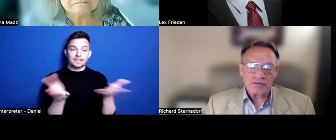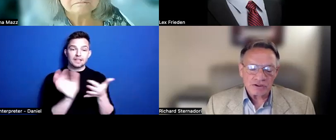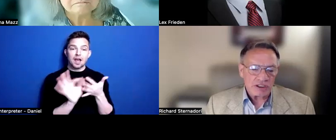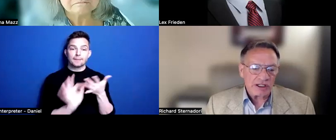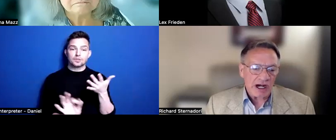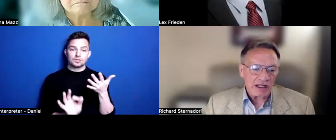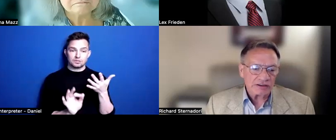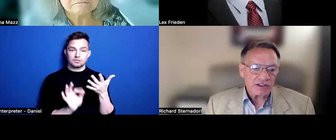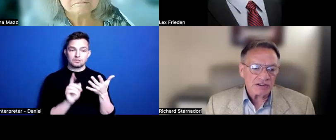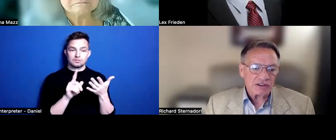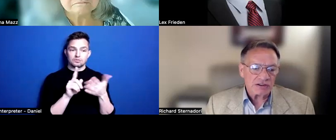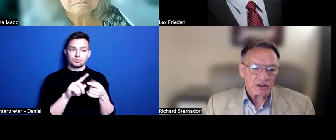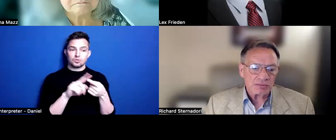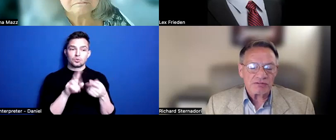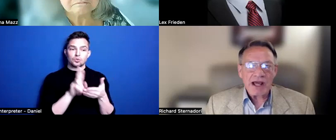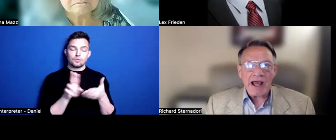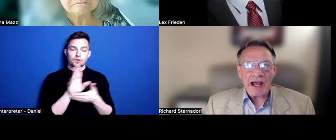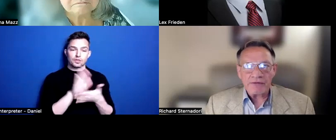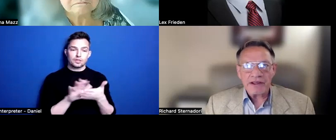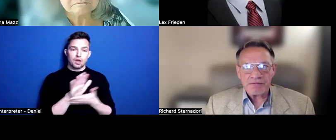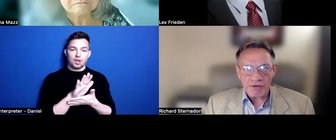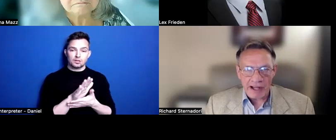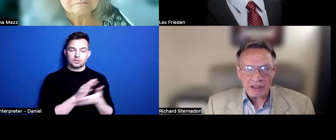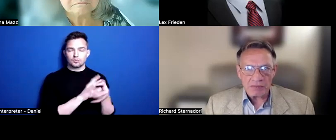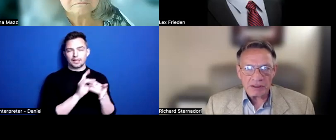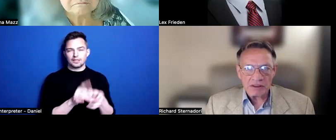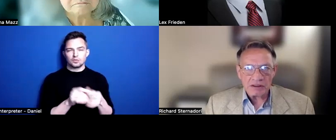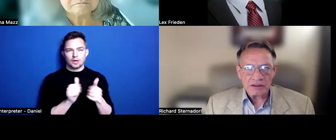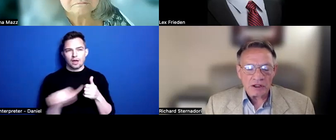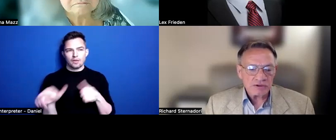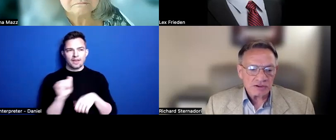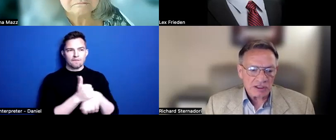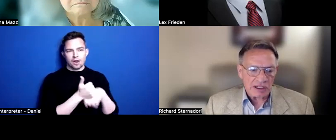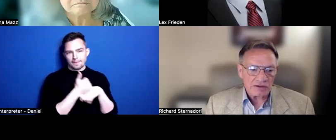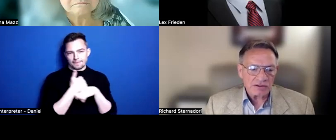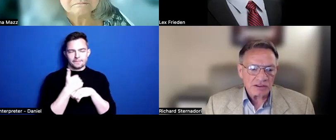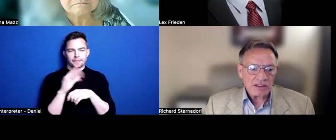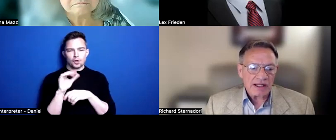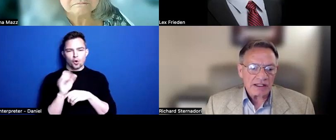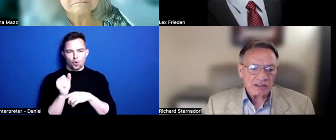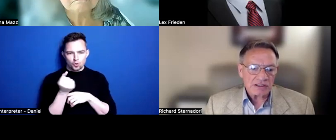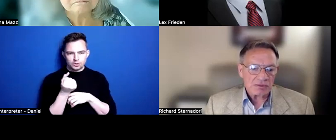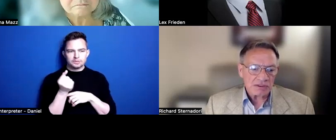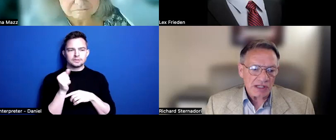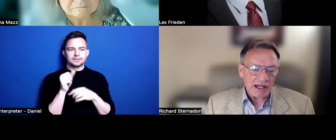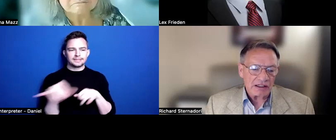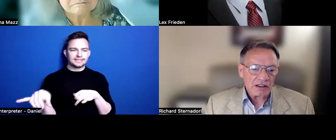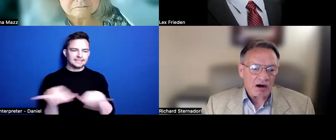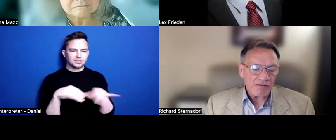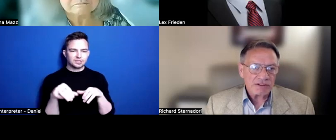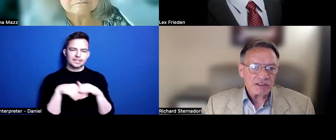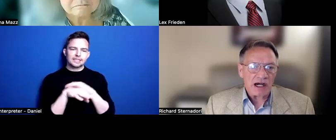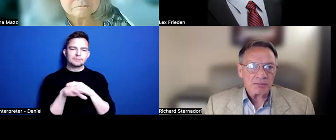the university and colleges in terms of how they frame codes and standards and accessible